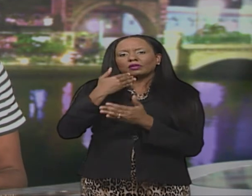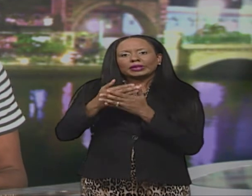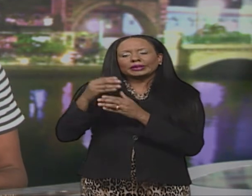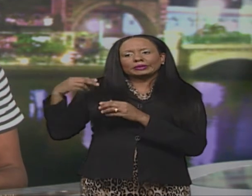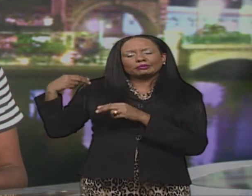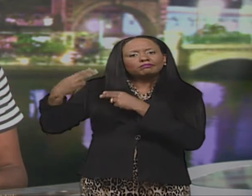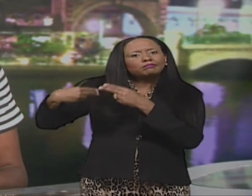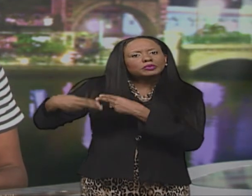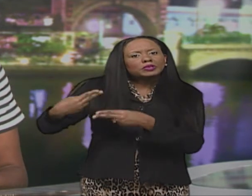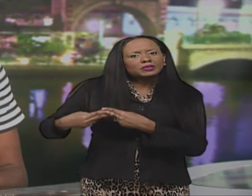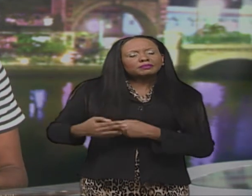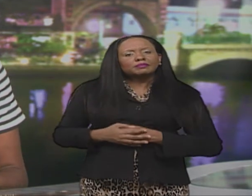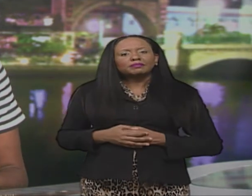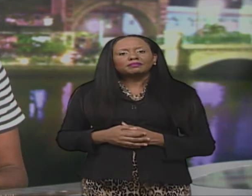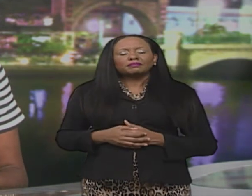the planet.